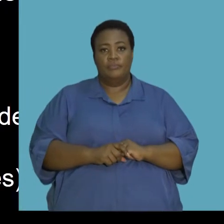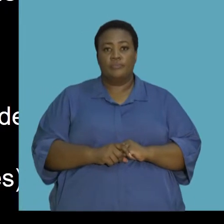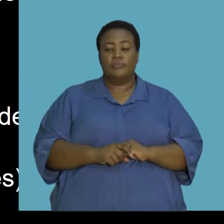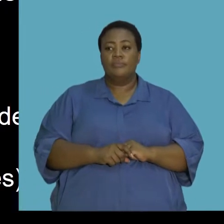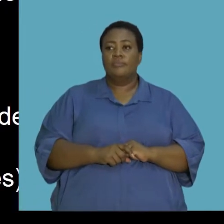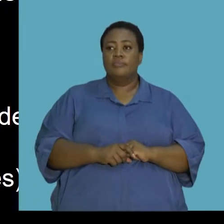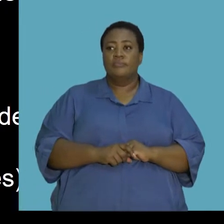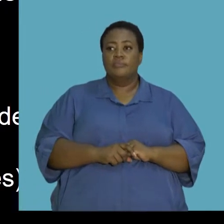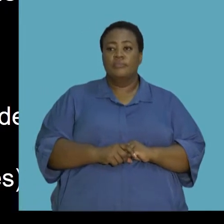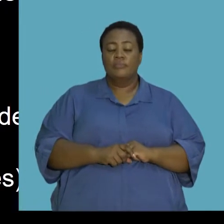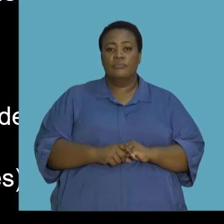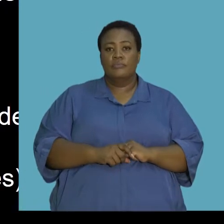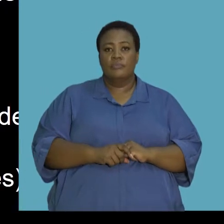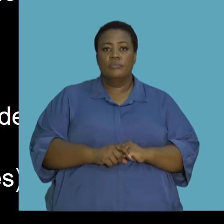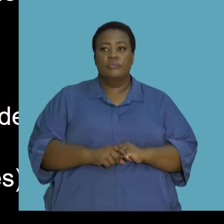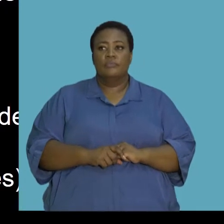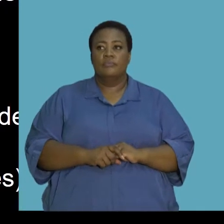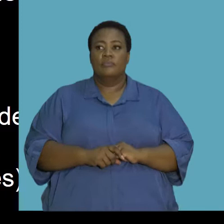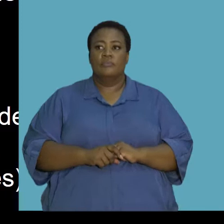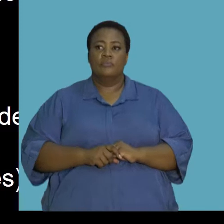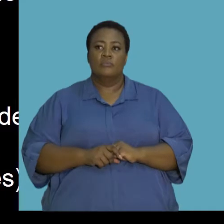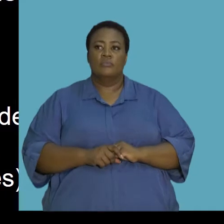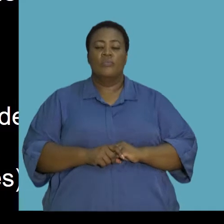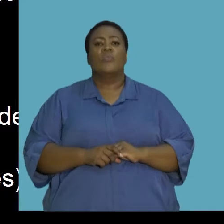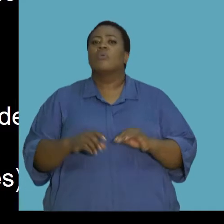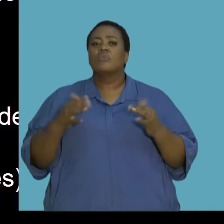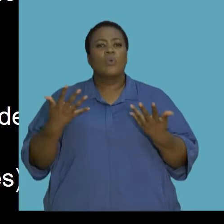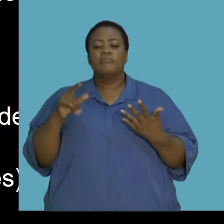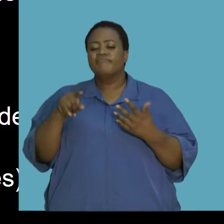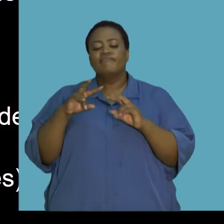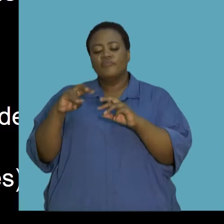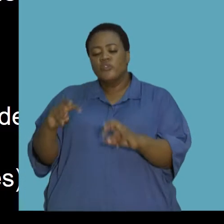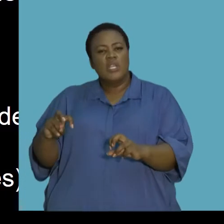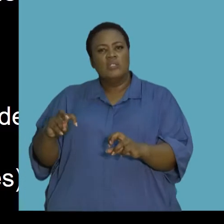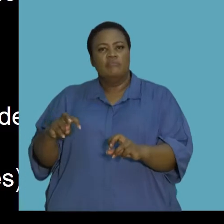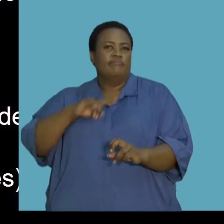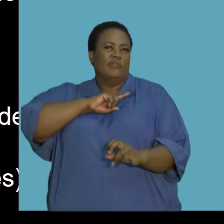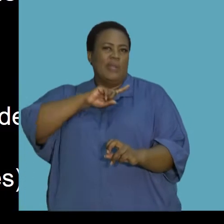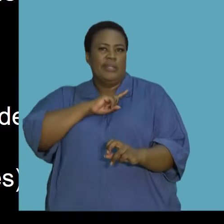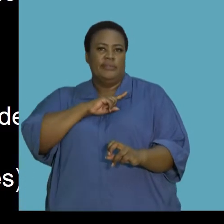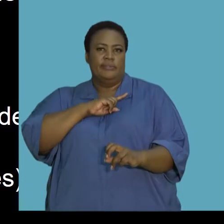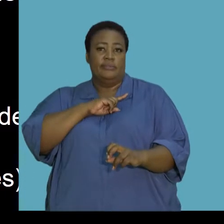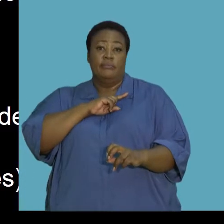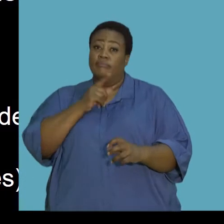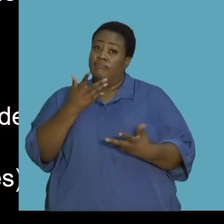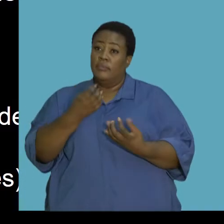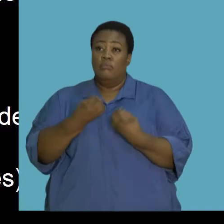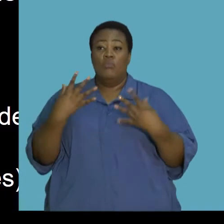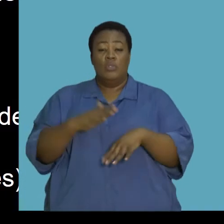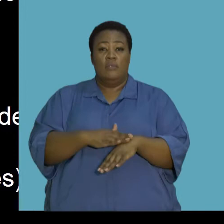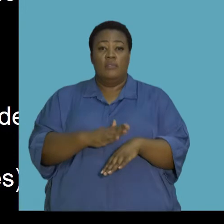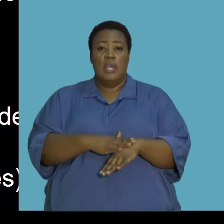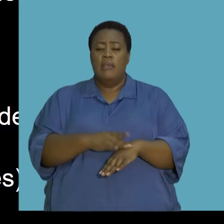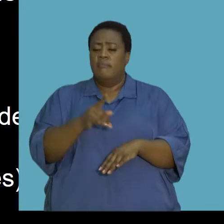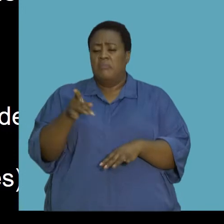Okay. What is the hypothesis of an investigation? So guys, often we